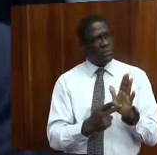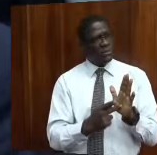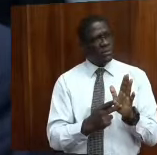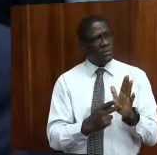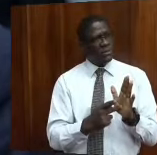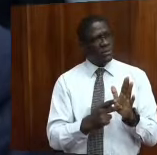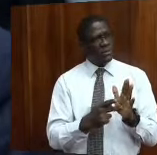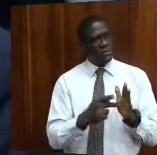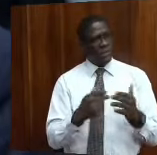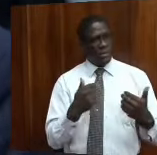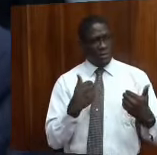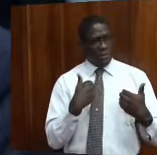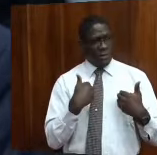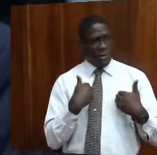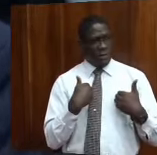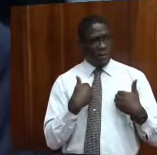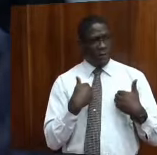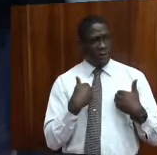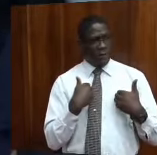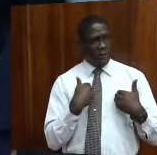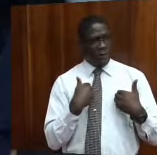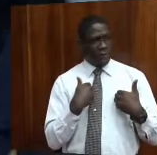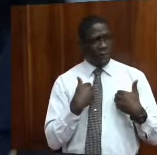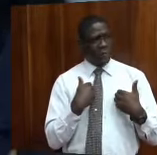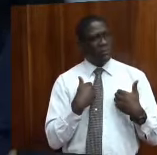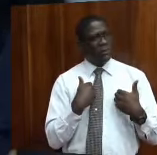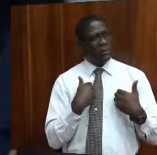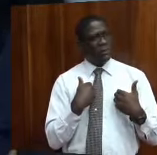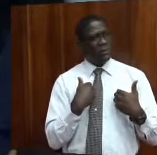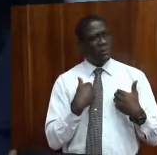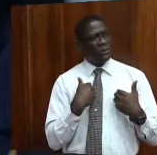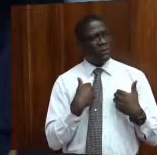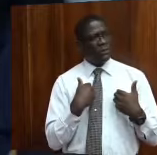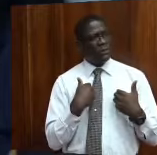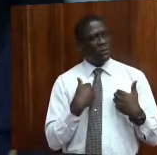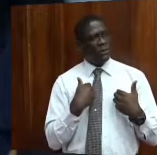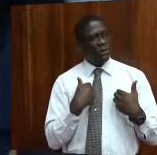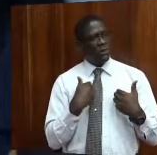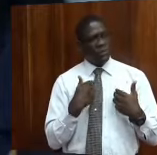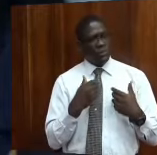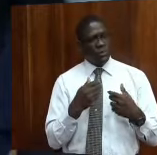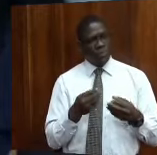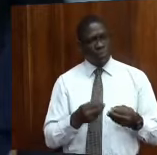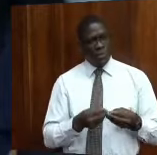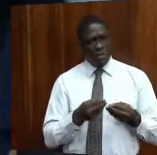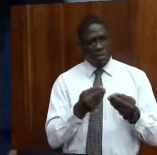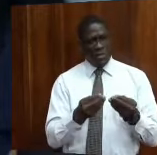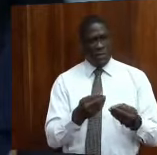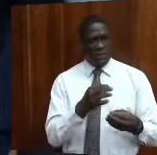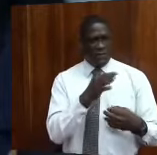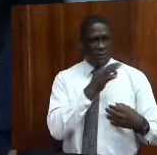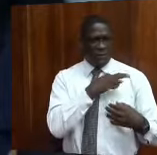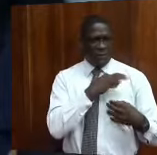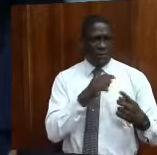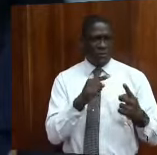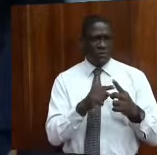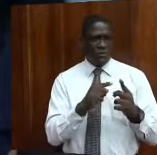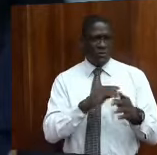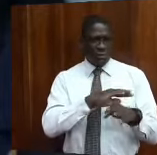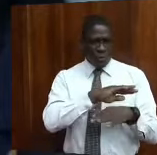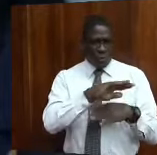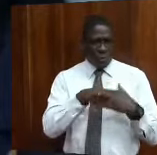pursue in response to the global crisis, that their benefits are spread evenly throughout the country and that they